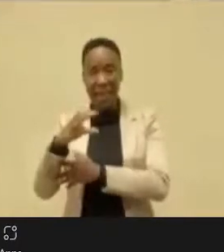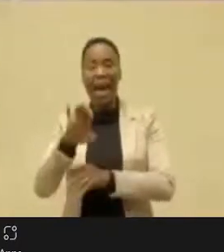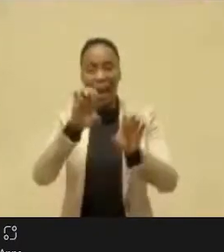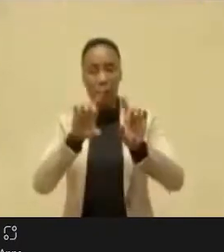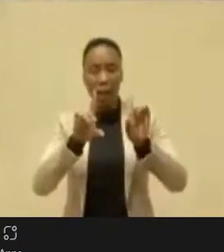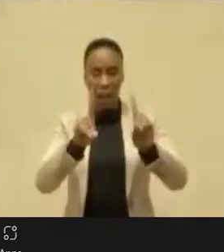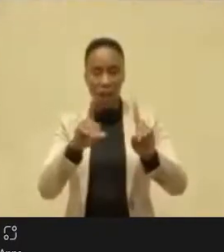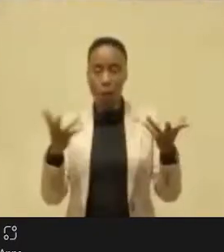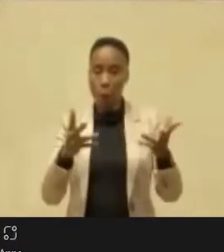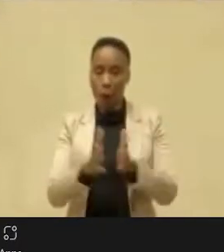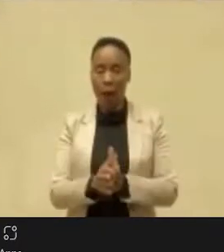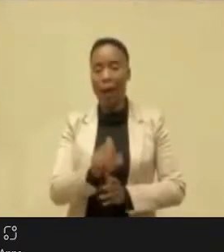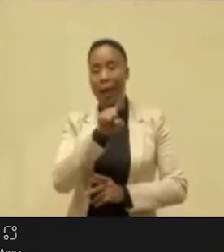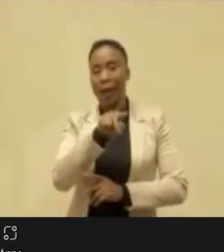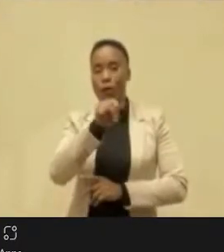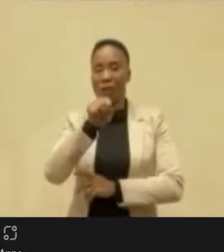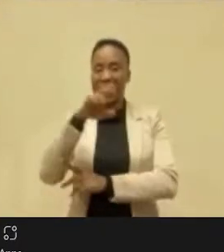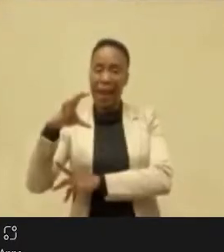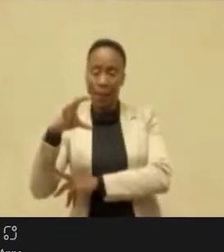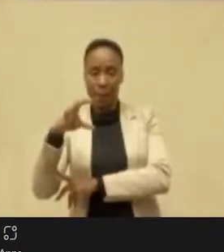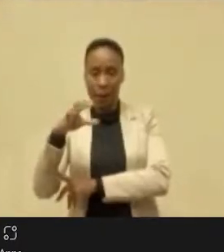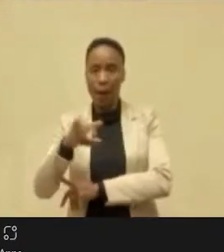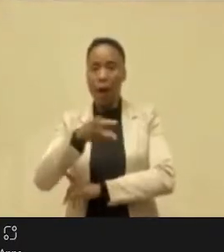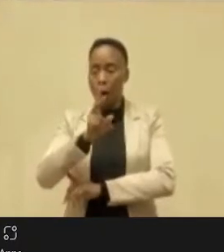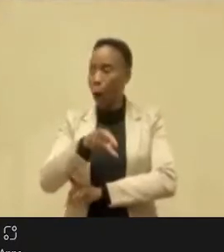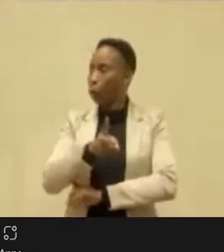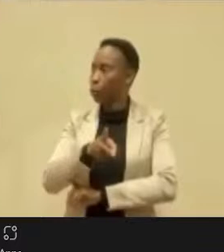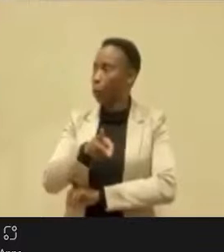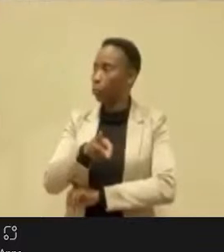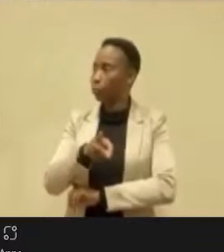cape as well as a